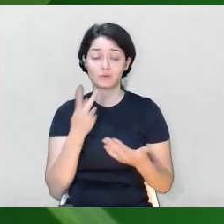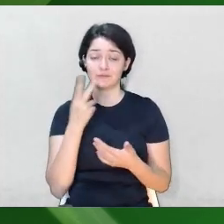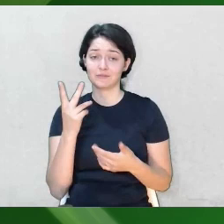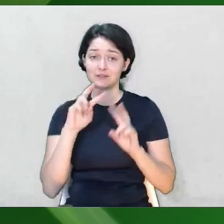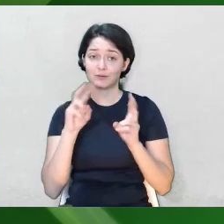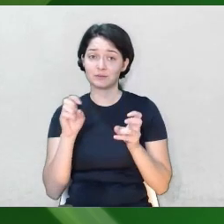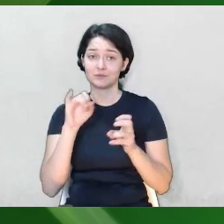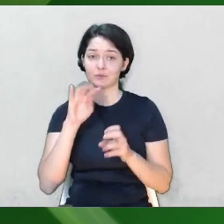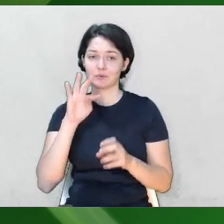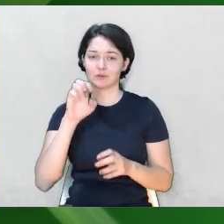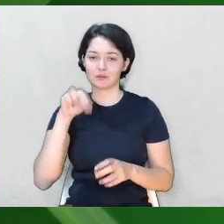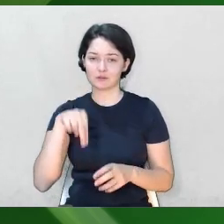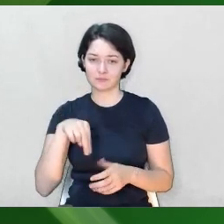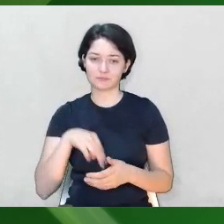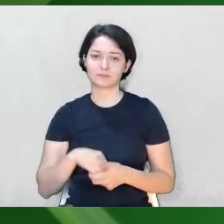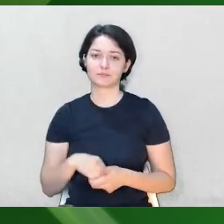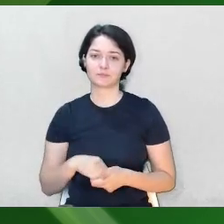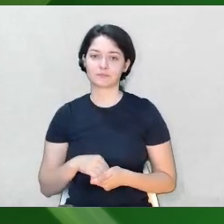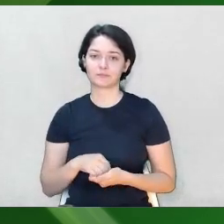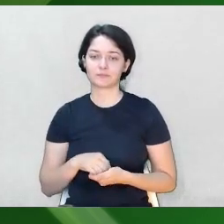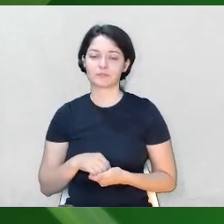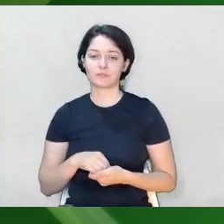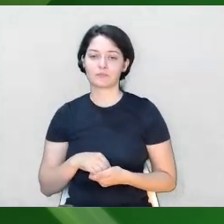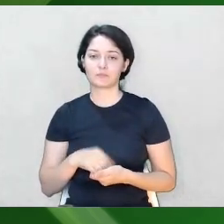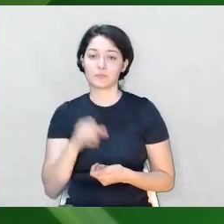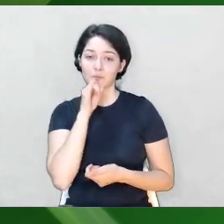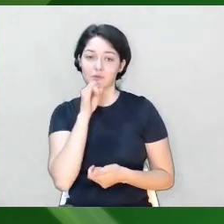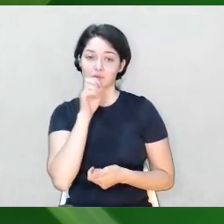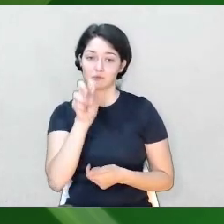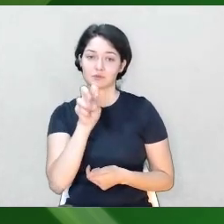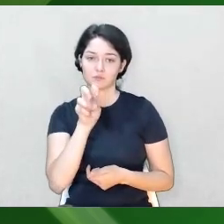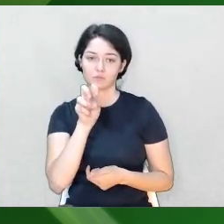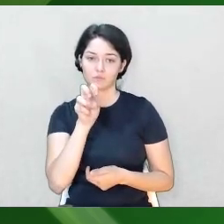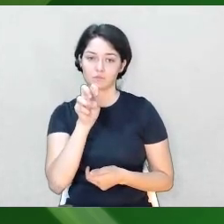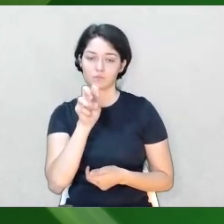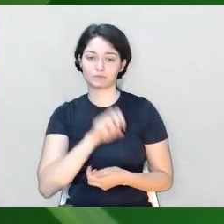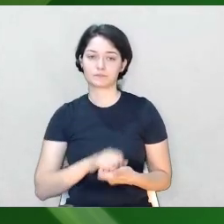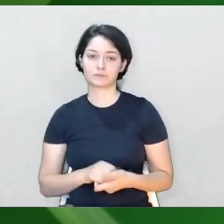to receive the deliveries. When we get up to number 5,